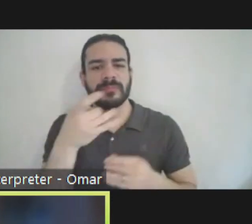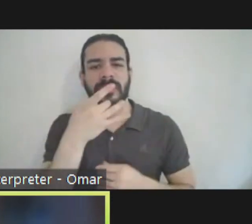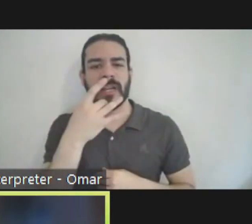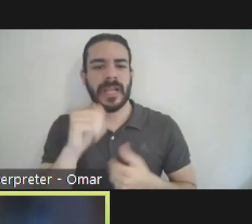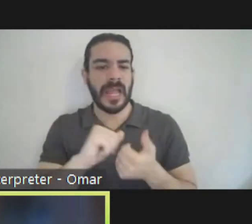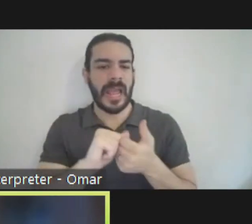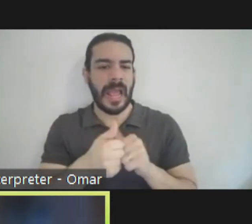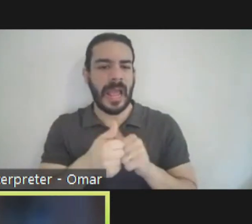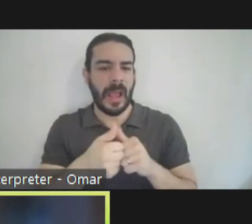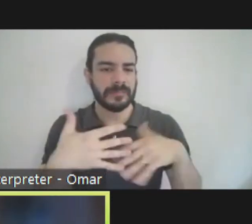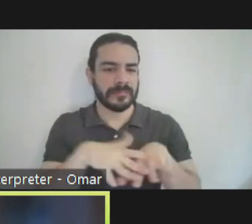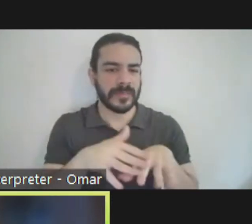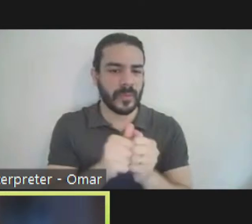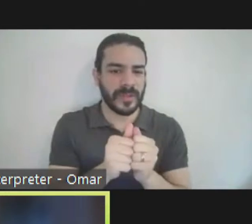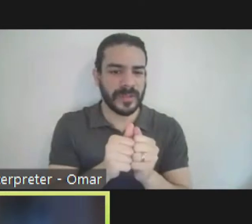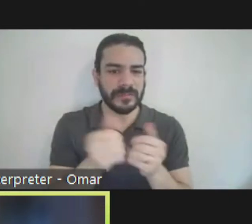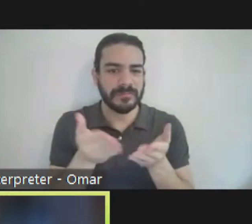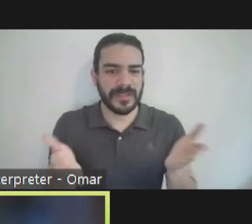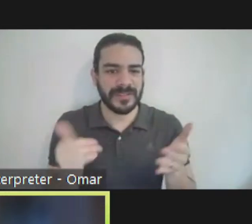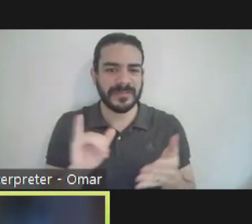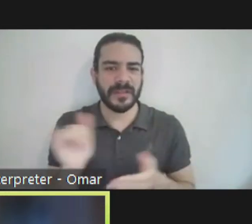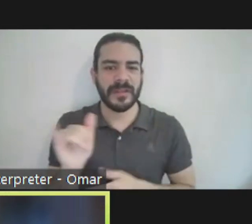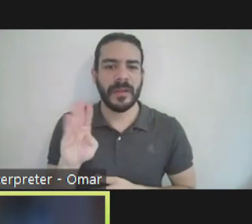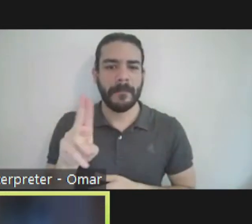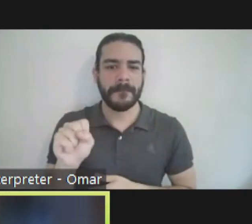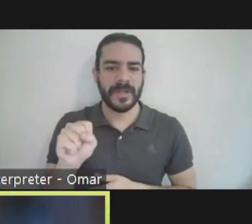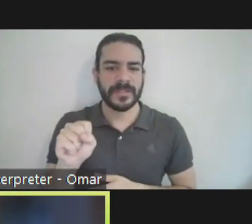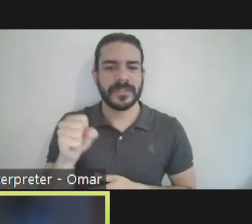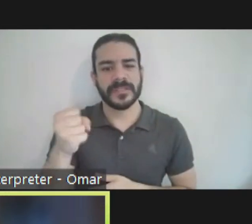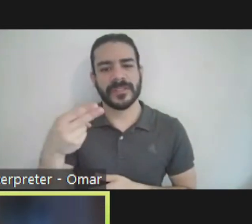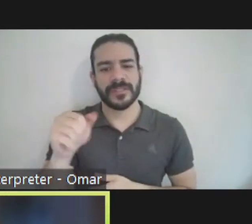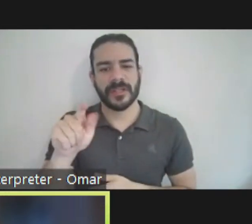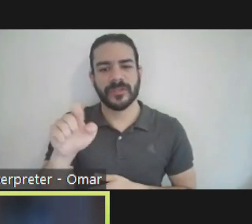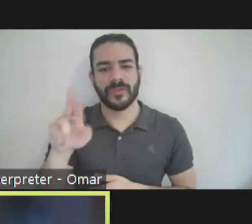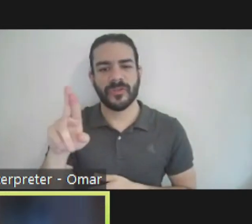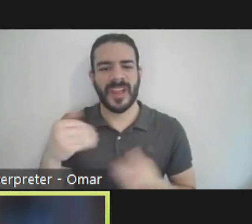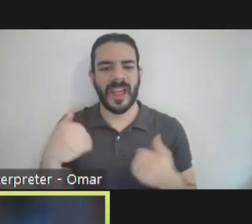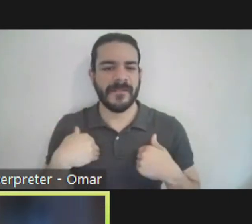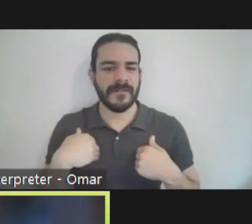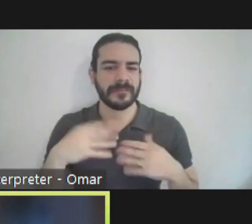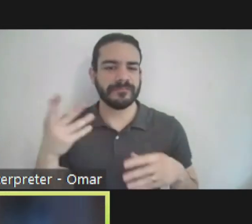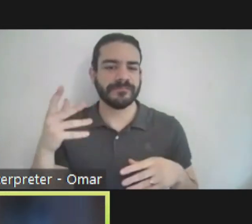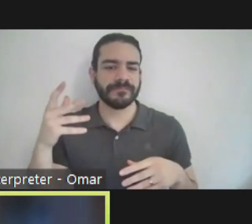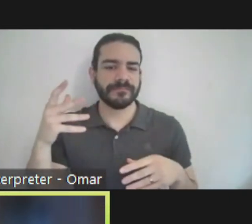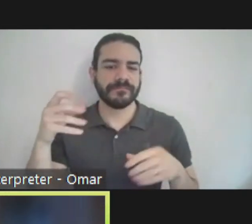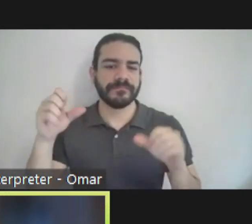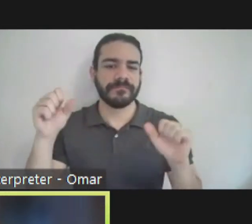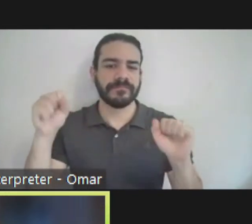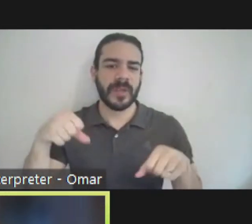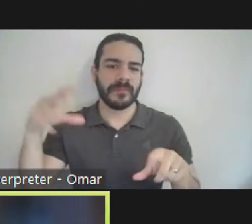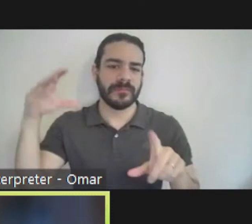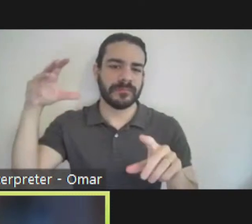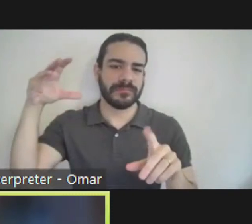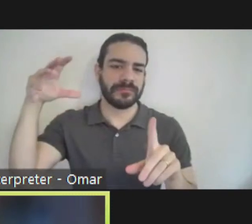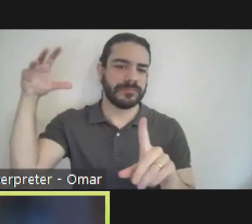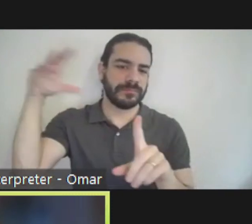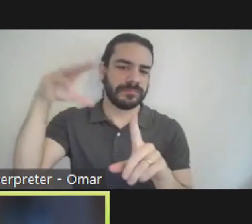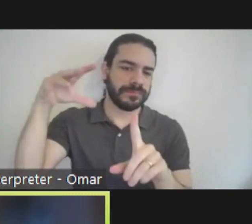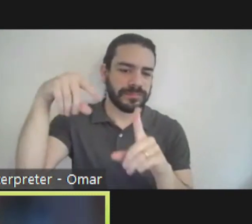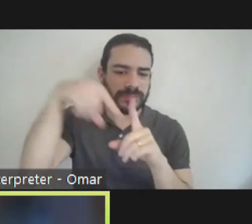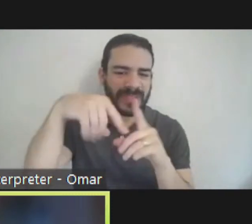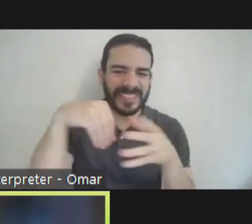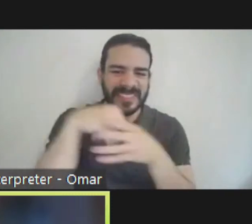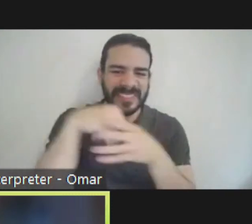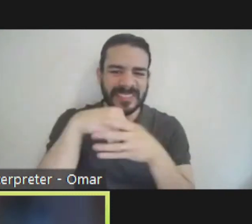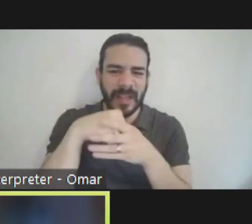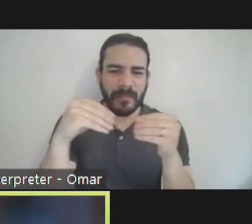the structures like the bus shelters in terms of casting shadows in certain areas. Right now, the inside of the bus shelters are often darker